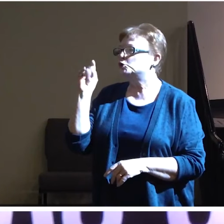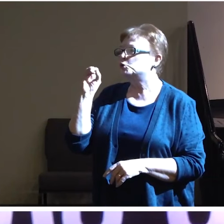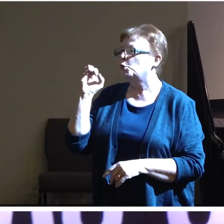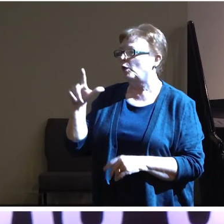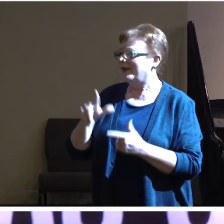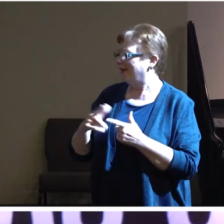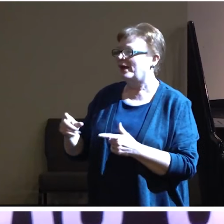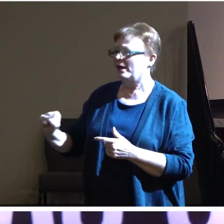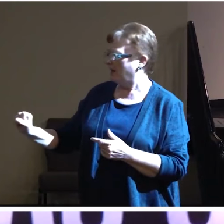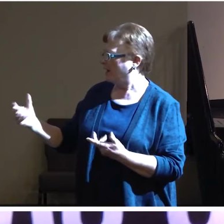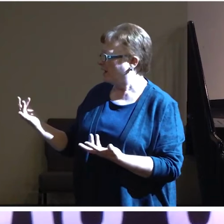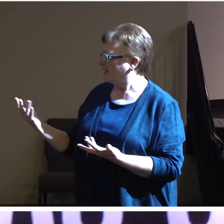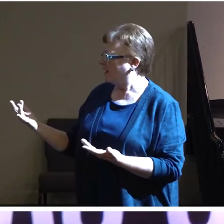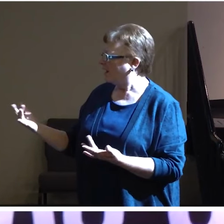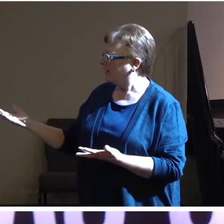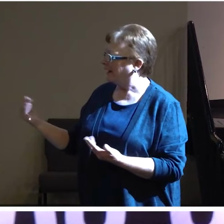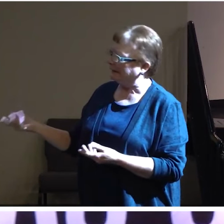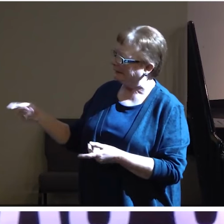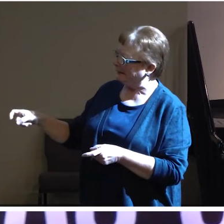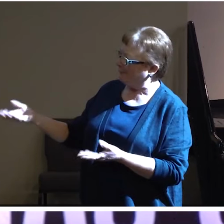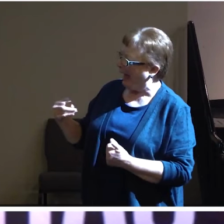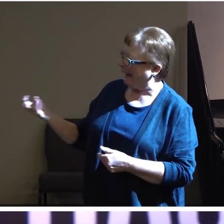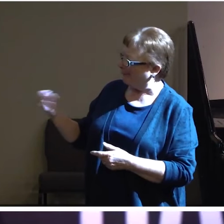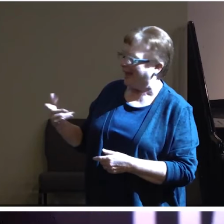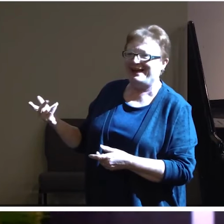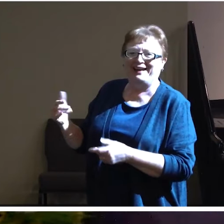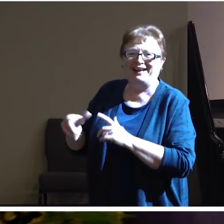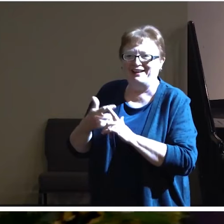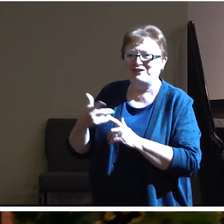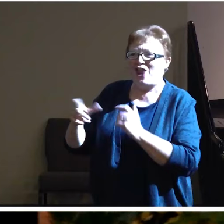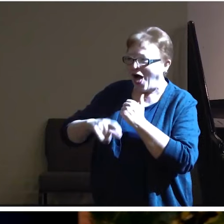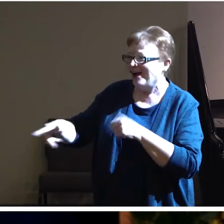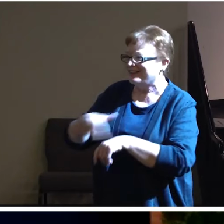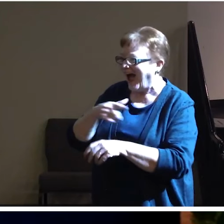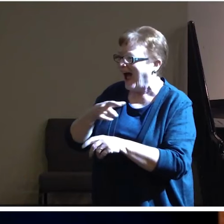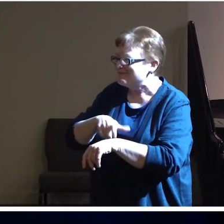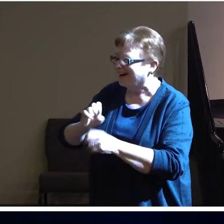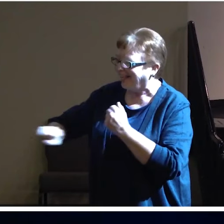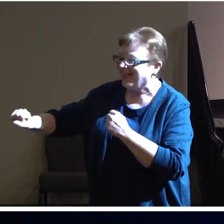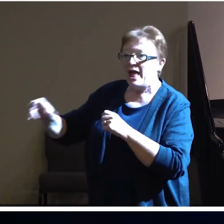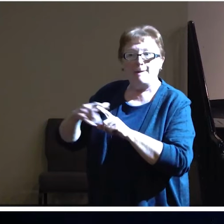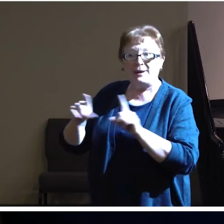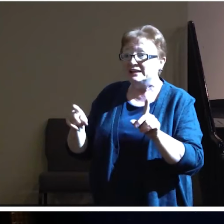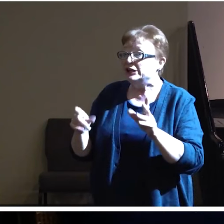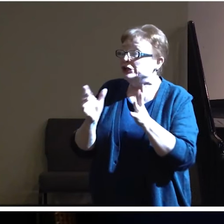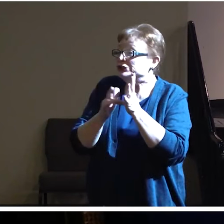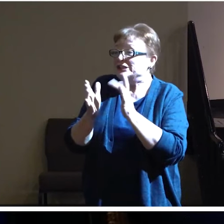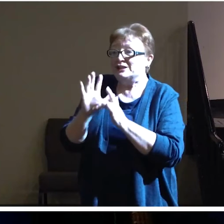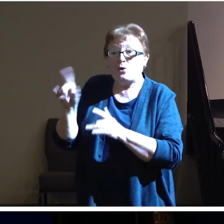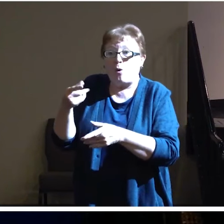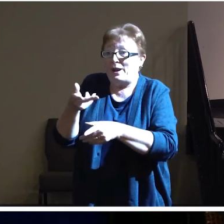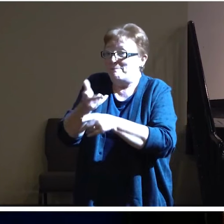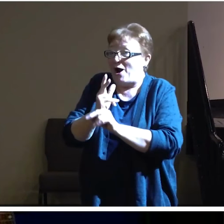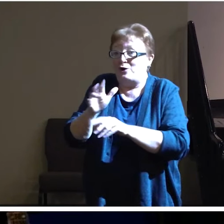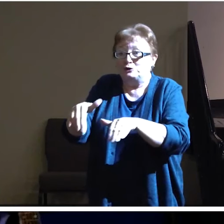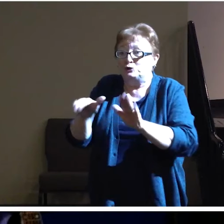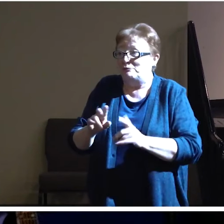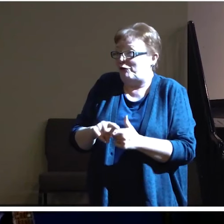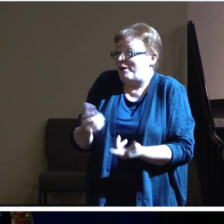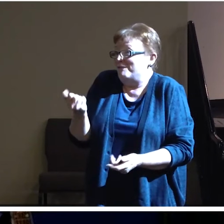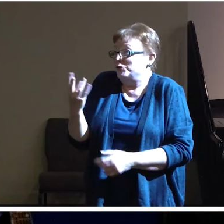Well, when Jesus borrowed this tomb, I mean, he didn't borrow it for very long at all. Just borrowed it for a few days. Jesus